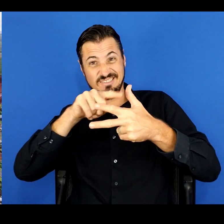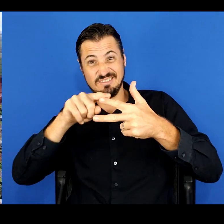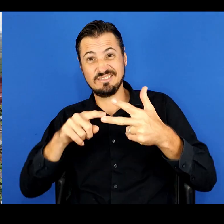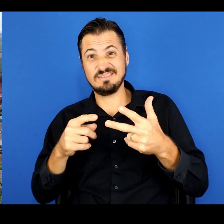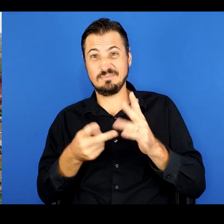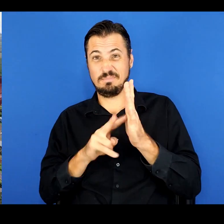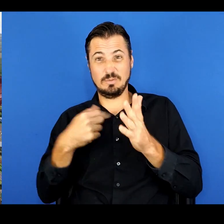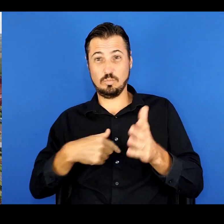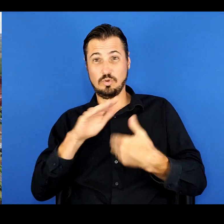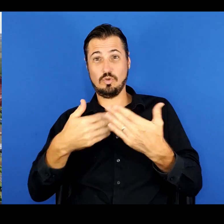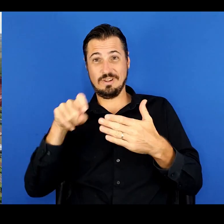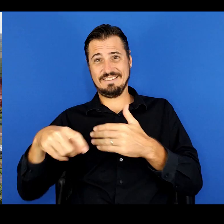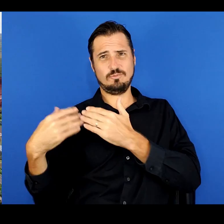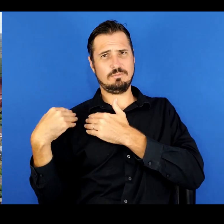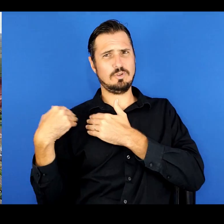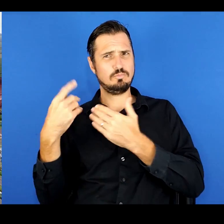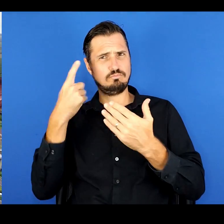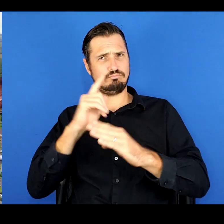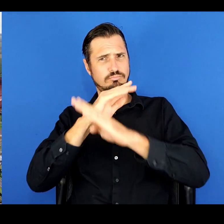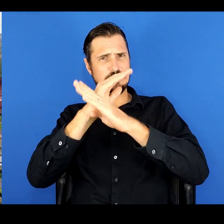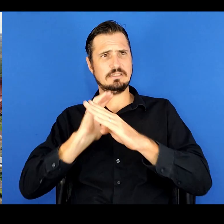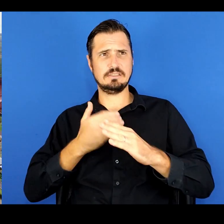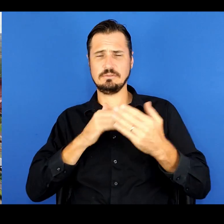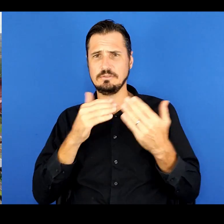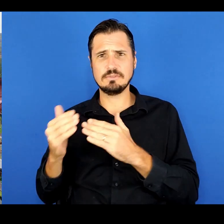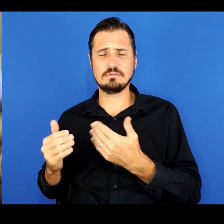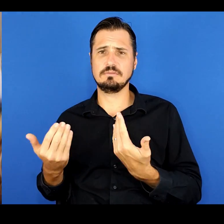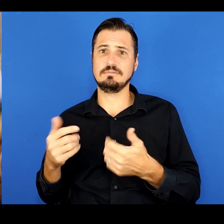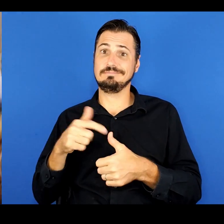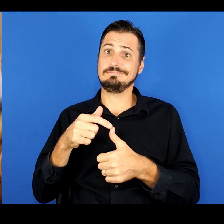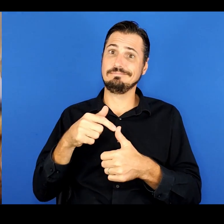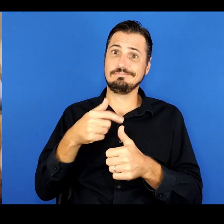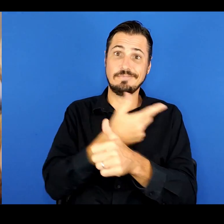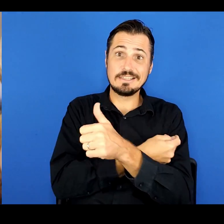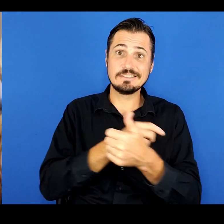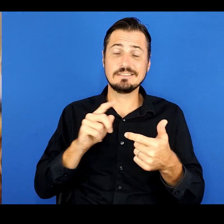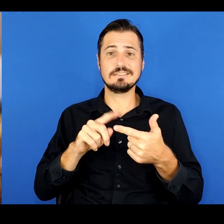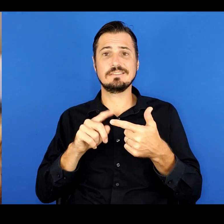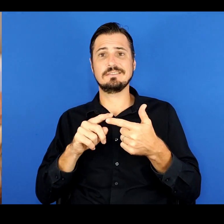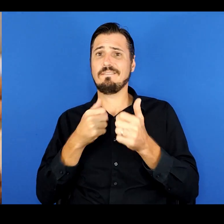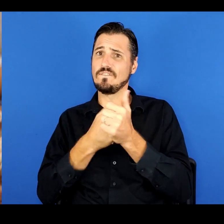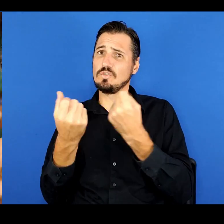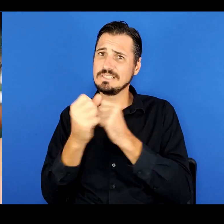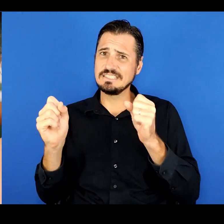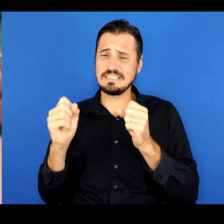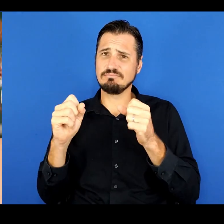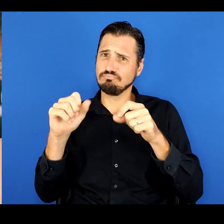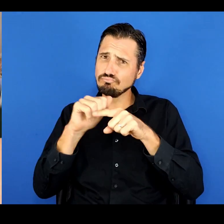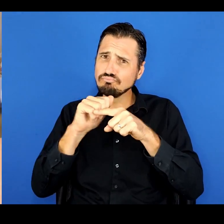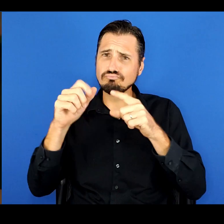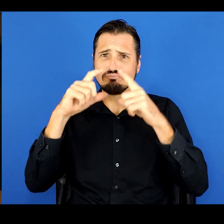on Kauai stepping up and being responsible for protecting our community by being vaccinated, by following